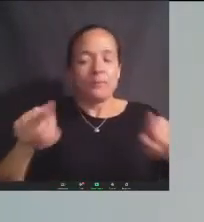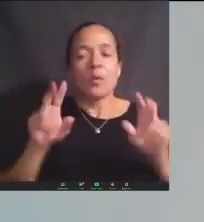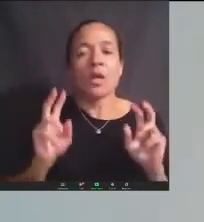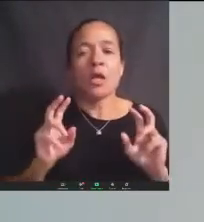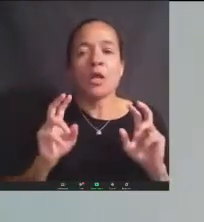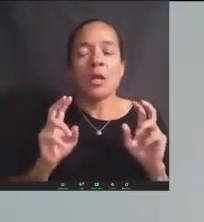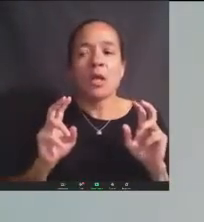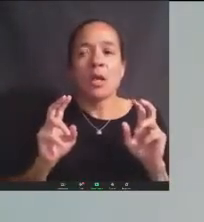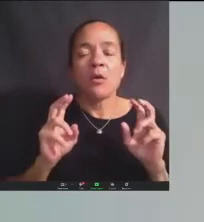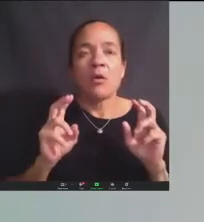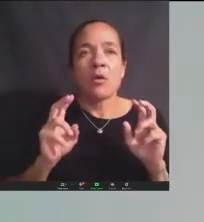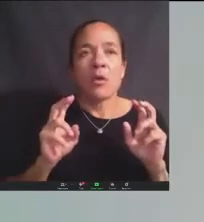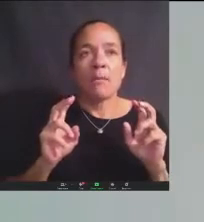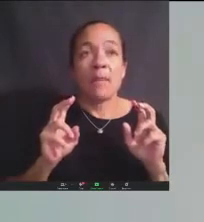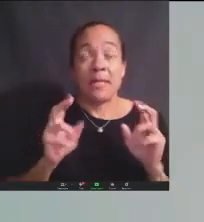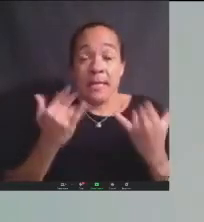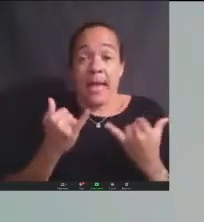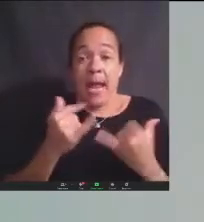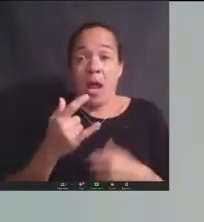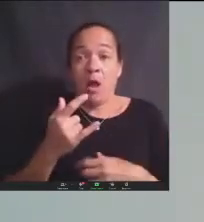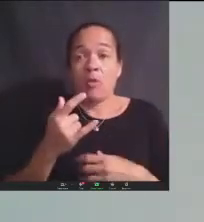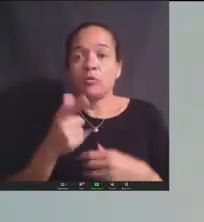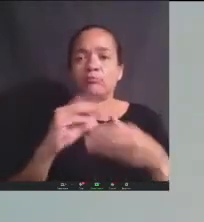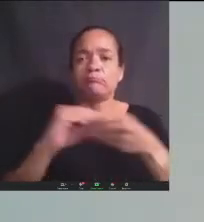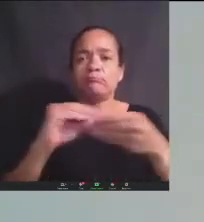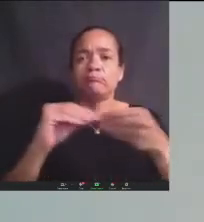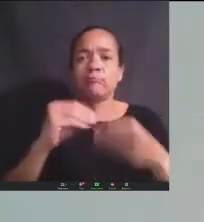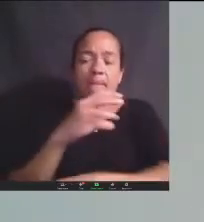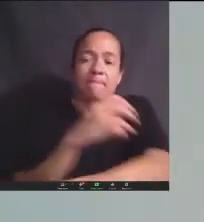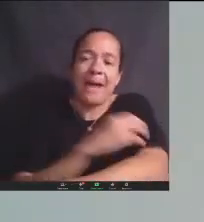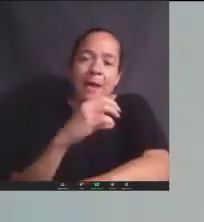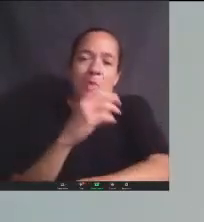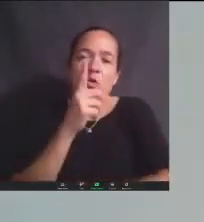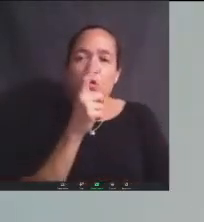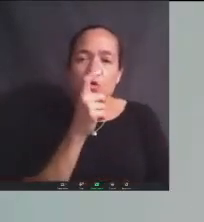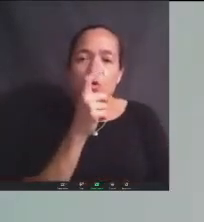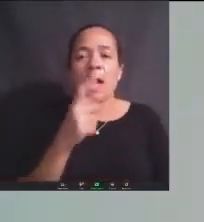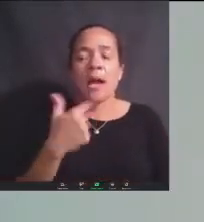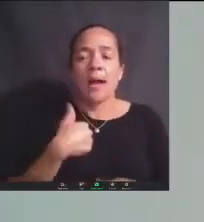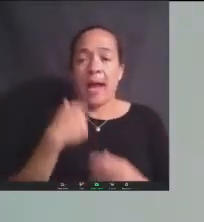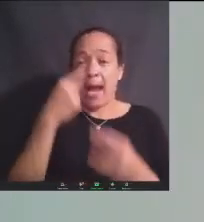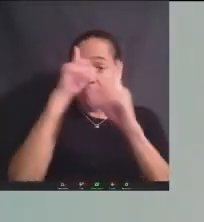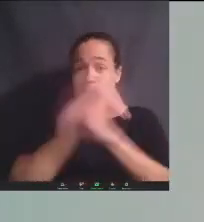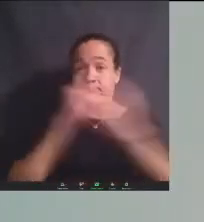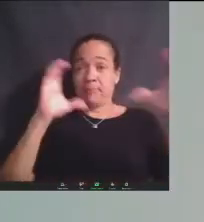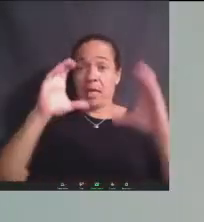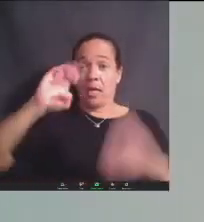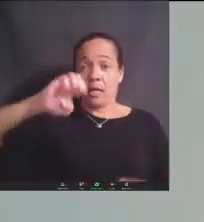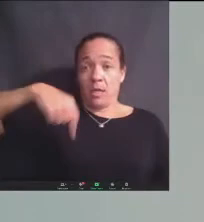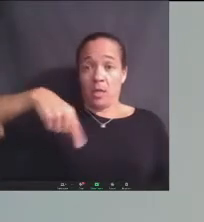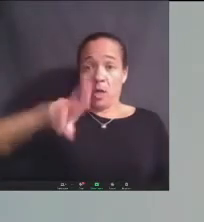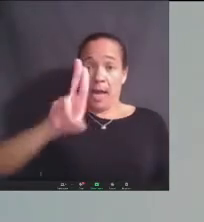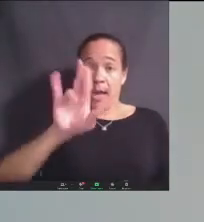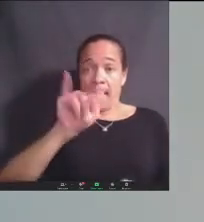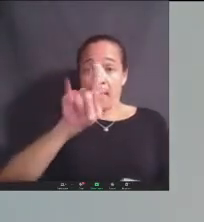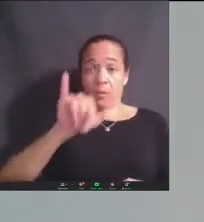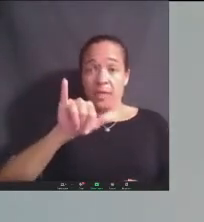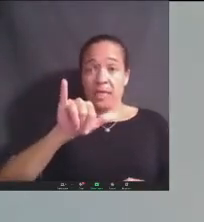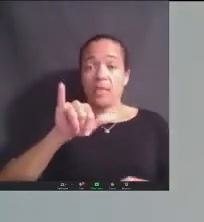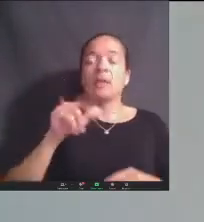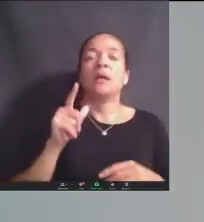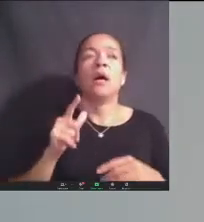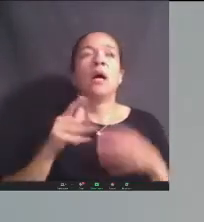power, what I think about when it comes to equity is America as a nation, it has